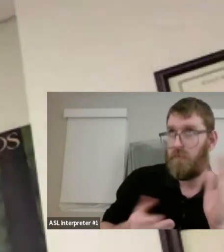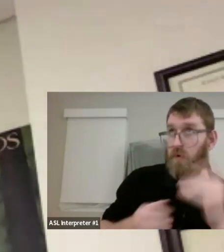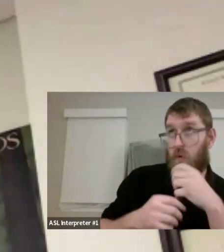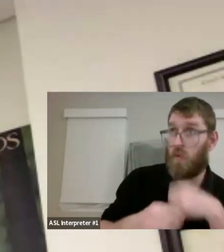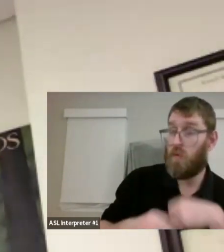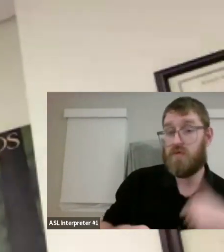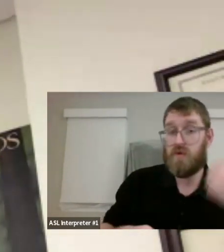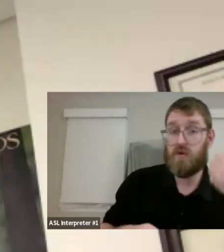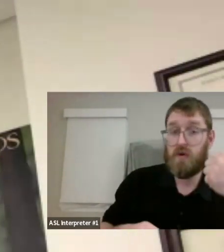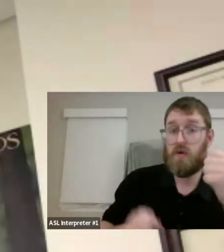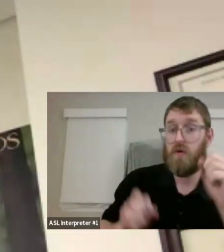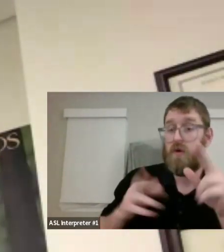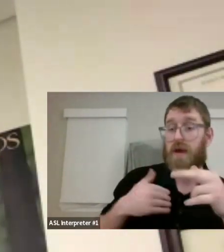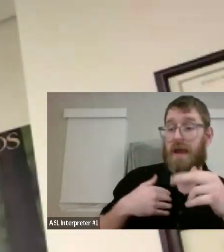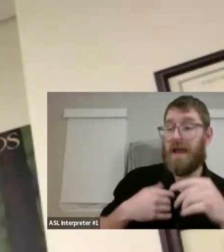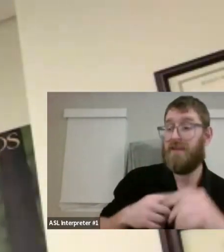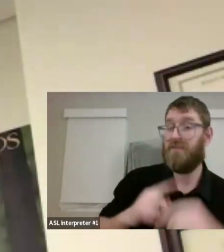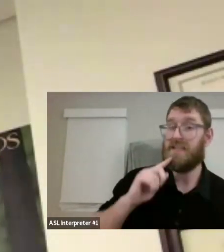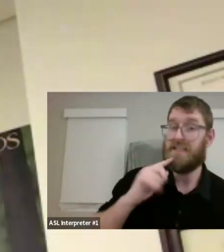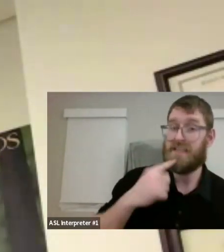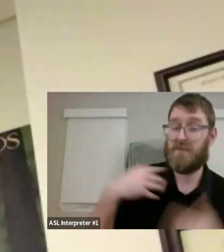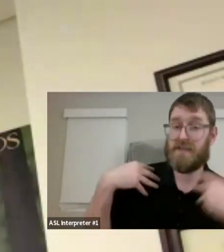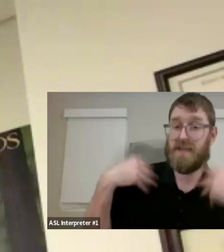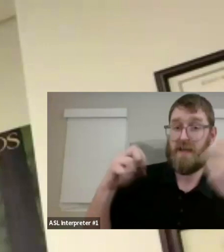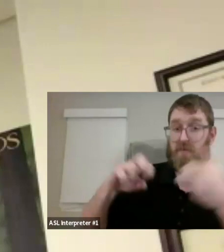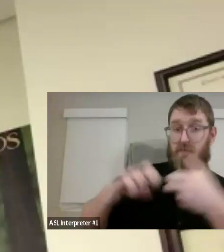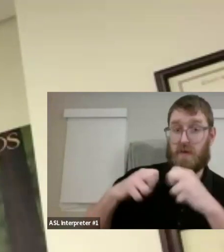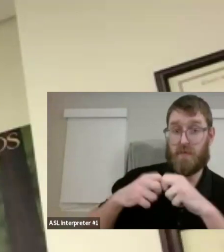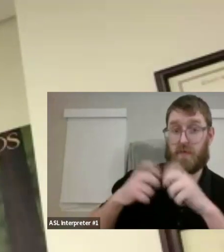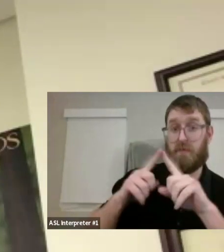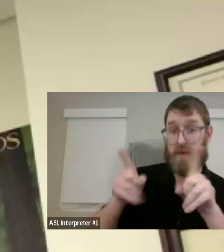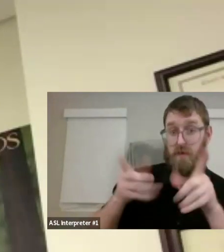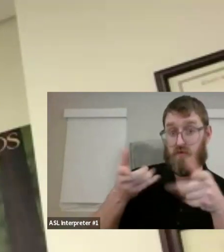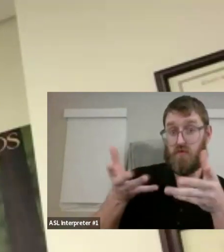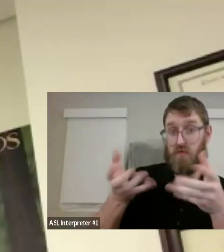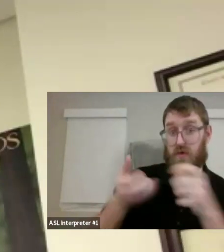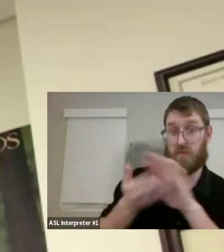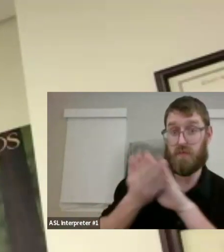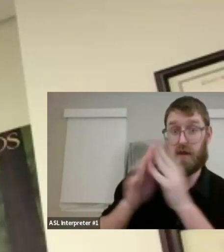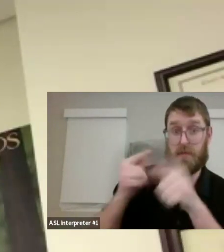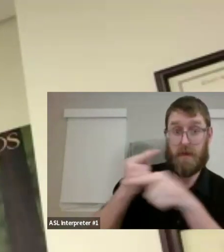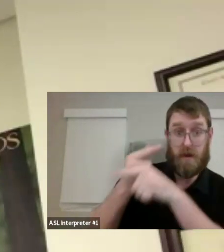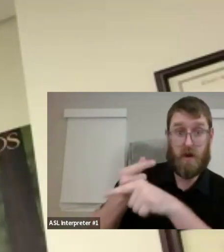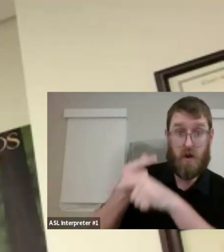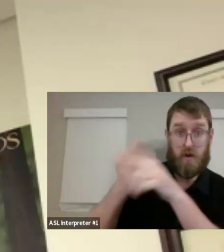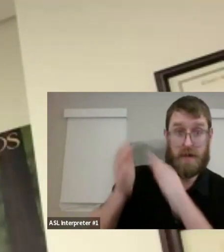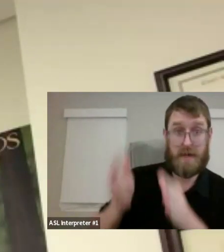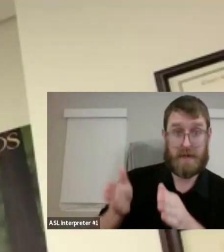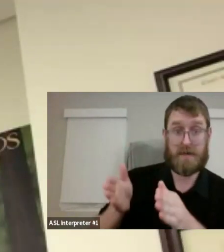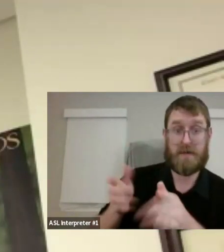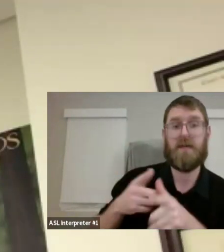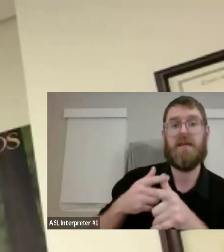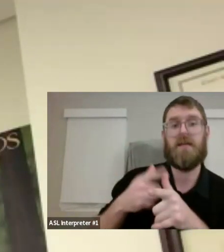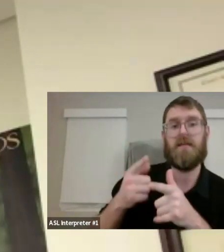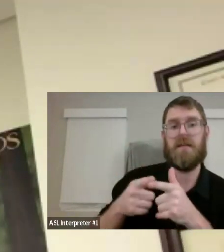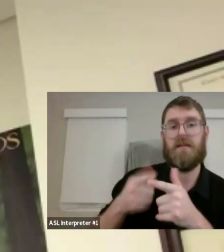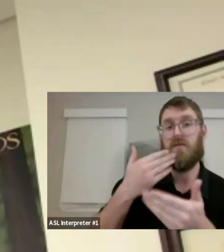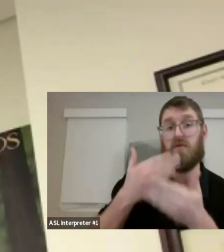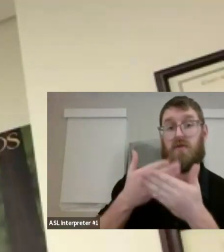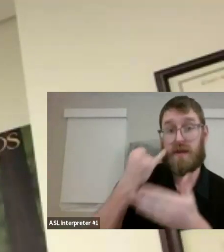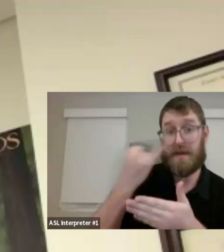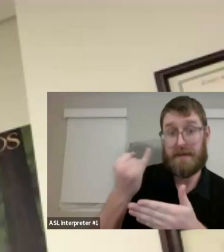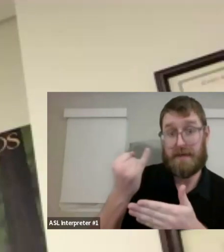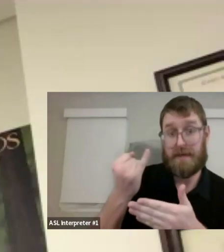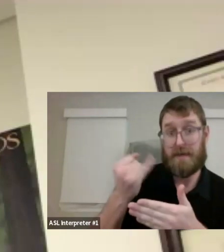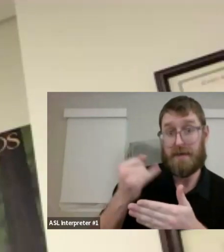older or have very serious health problems, but you want to be a guardian, it's a good idea to make someone else